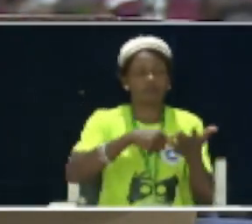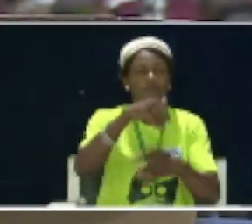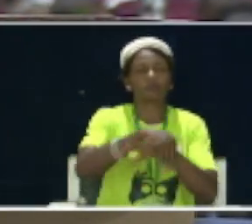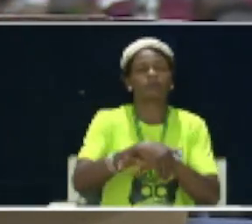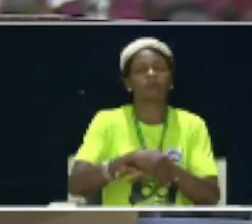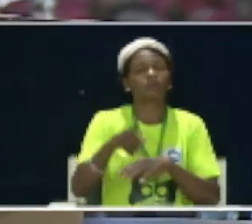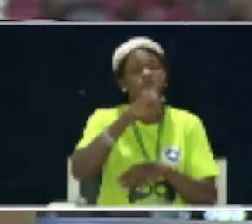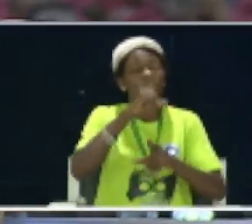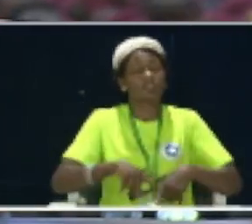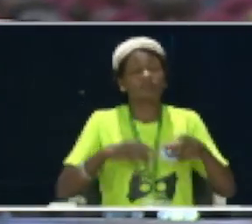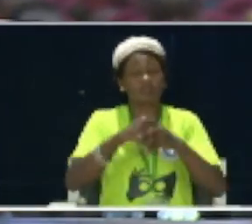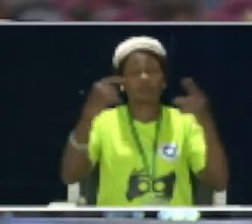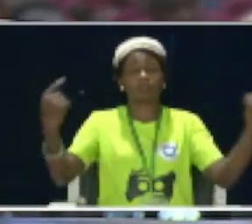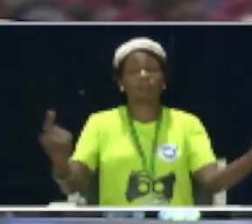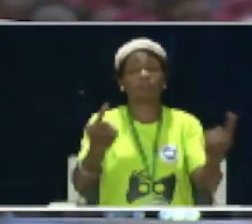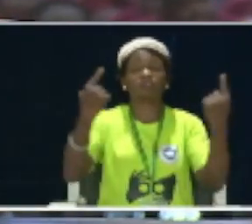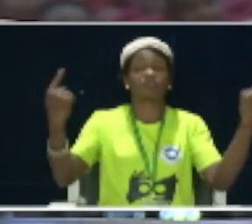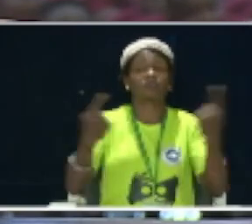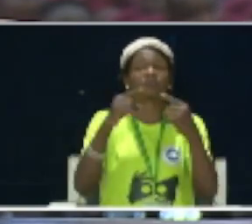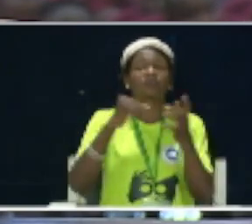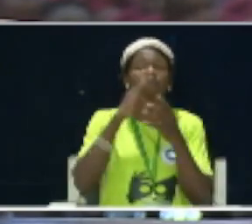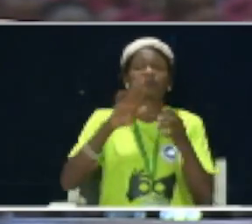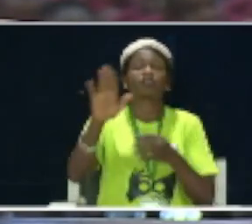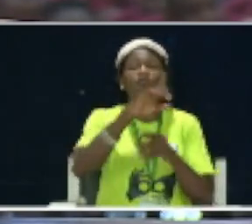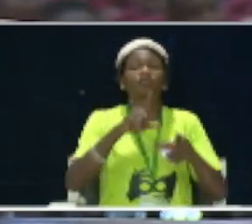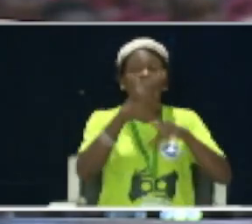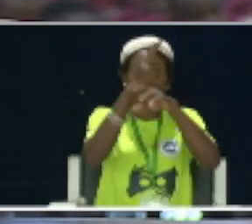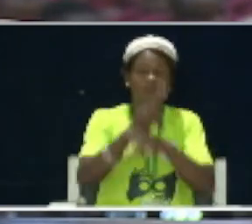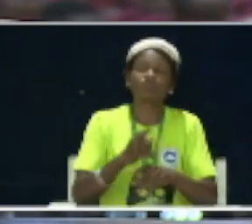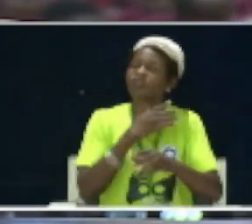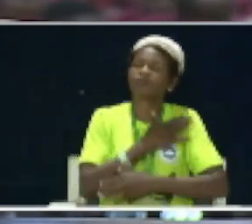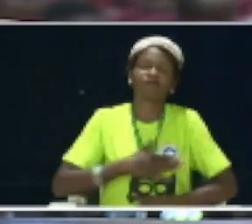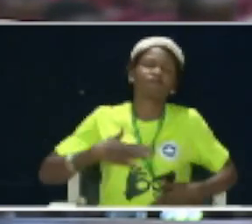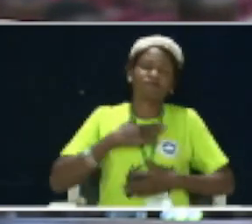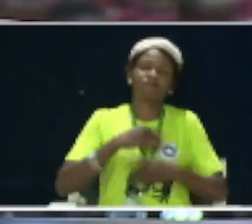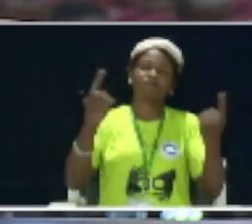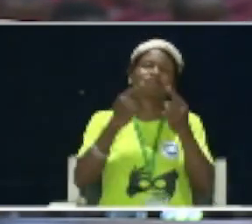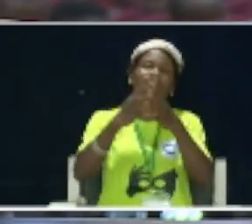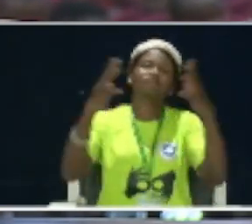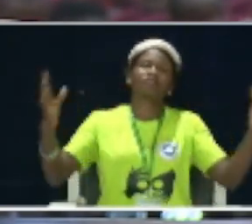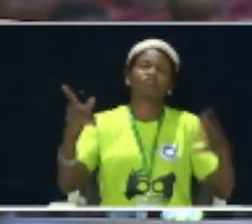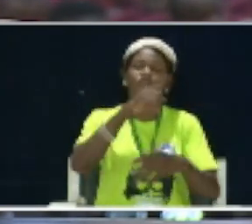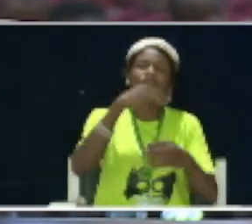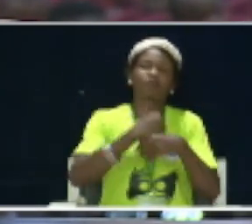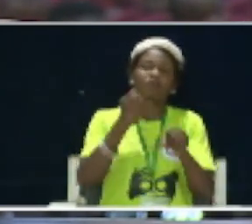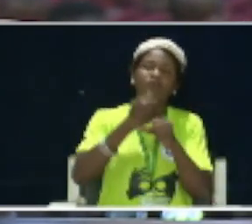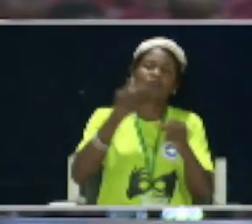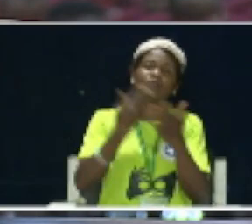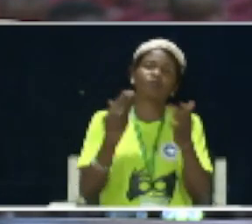You have been living in sin. It has been your lifestyle. You have enjoyed it. You have made money by